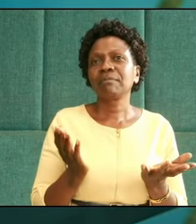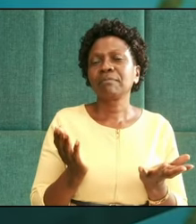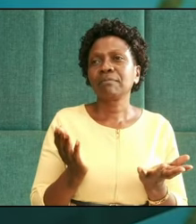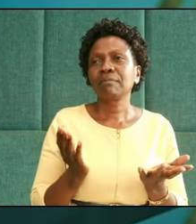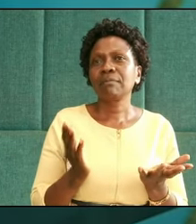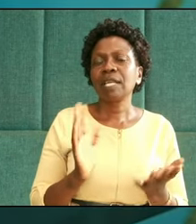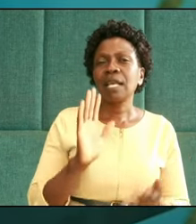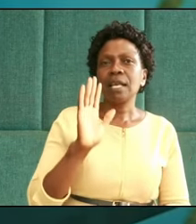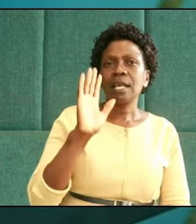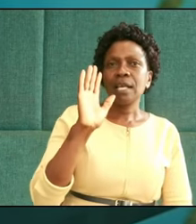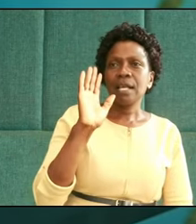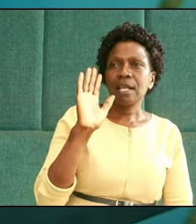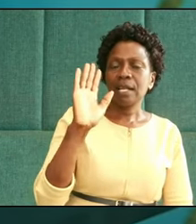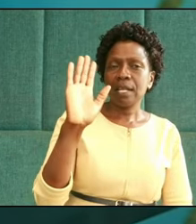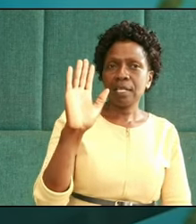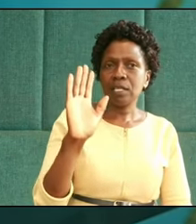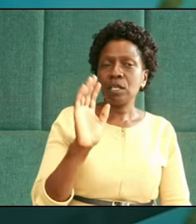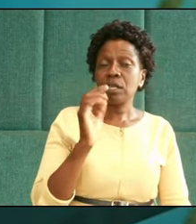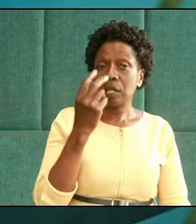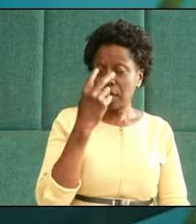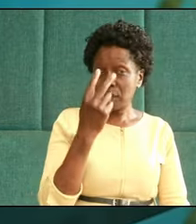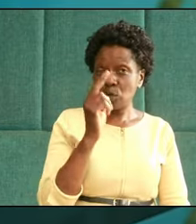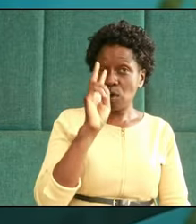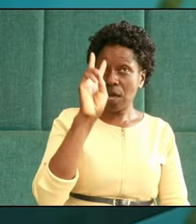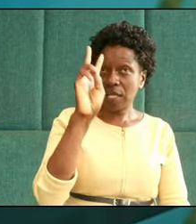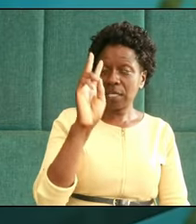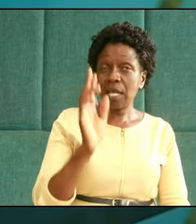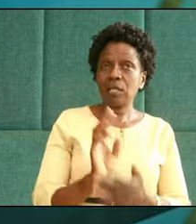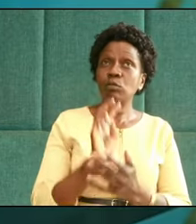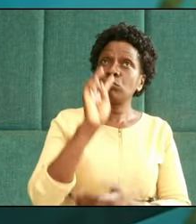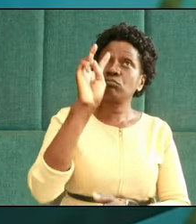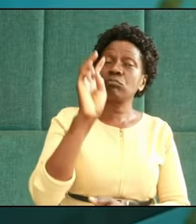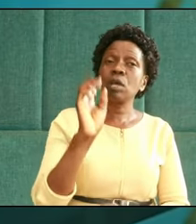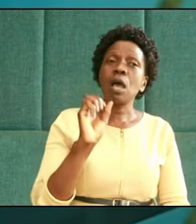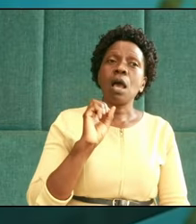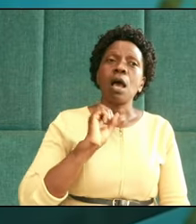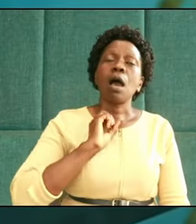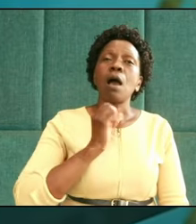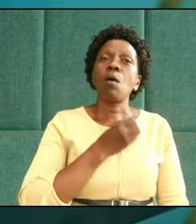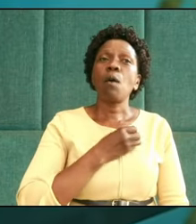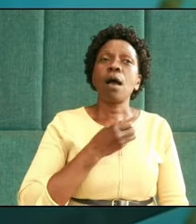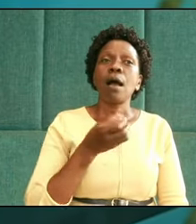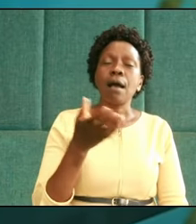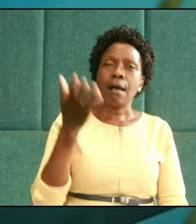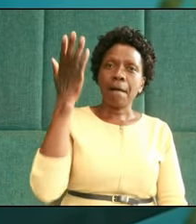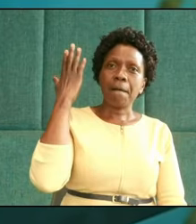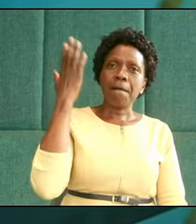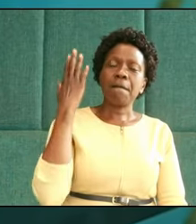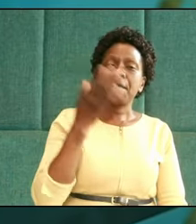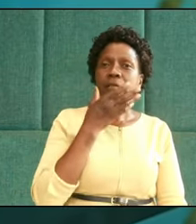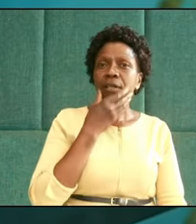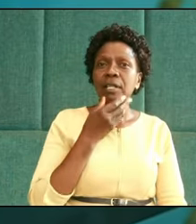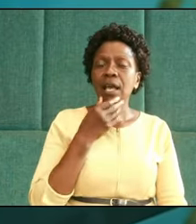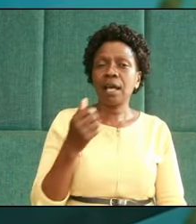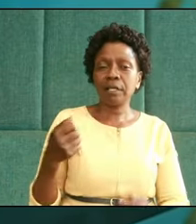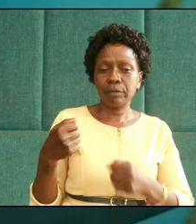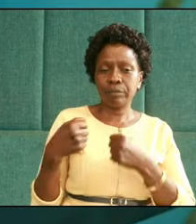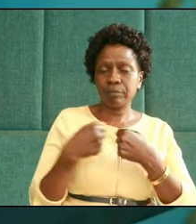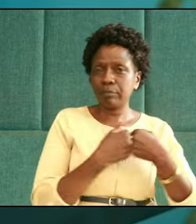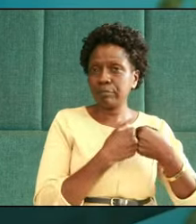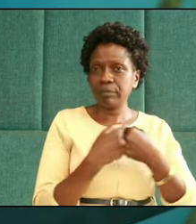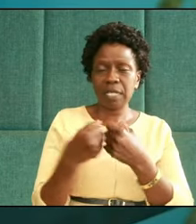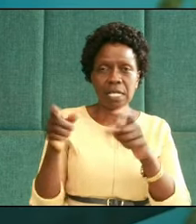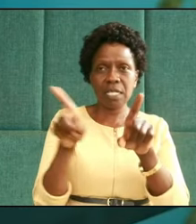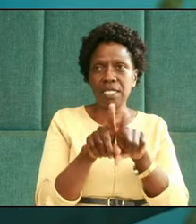Raise up your eyes and look up. Our forefathers had similar challenges, but they endured until